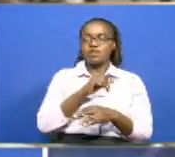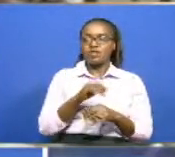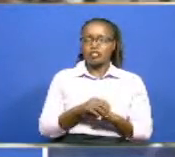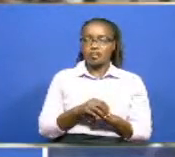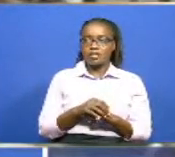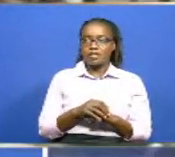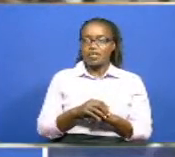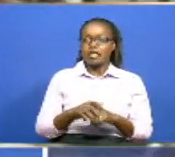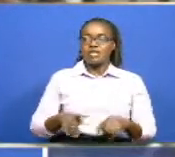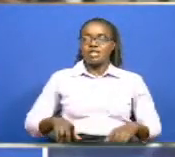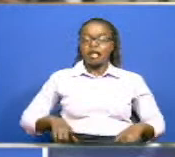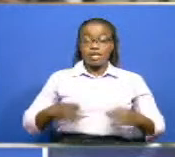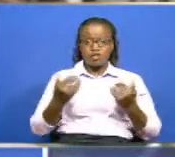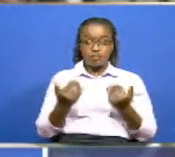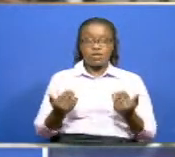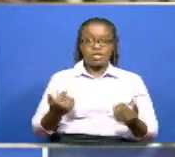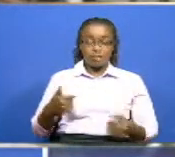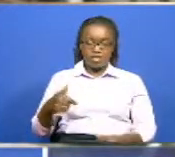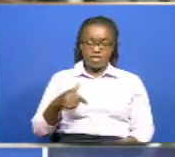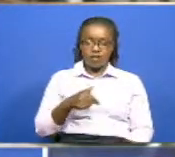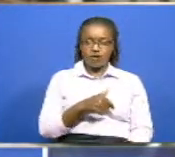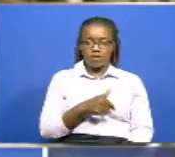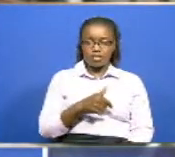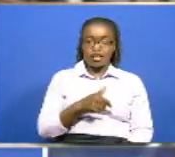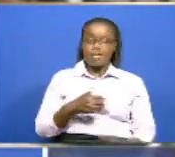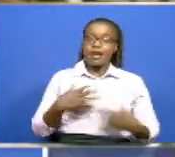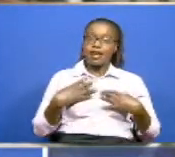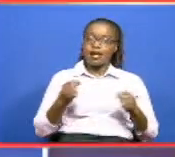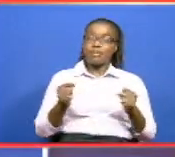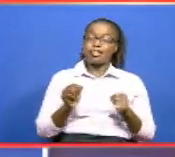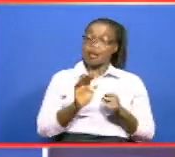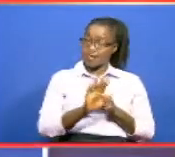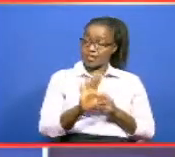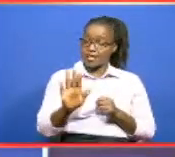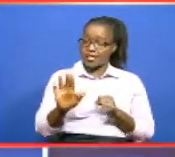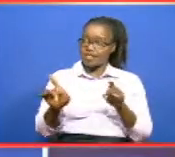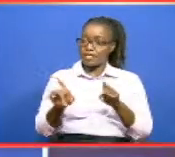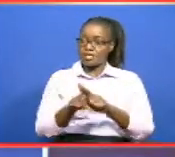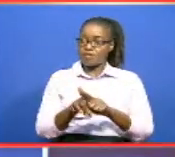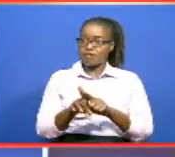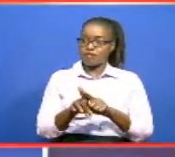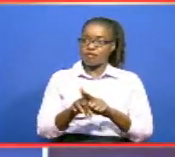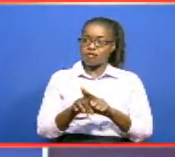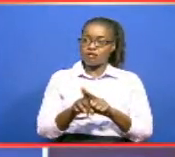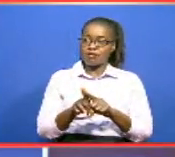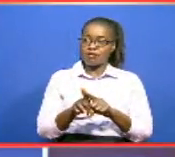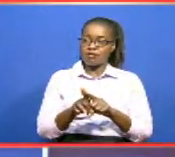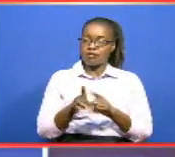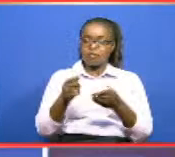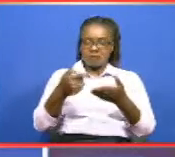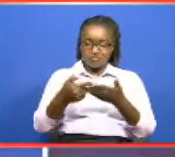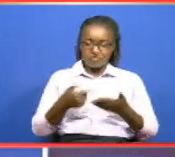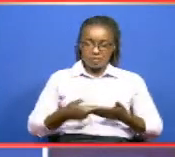The lives of our children and their health is not a matter for